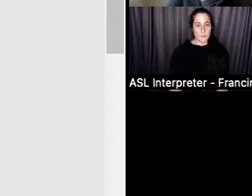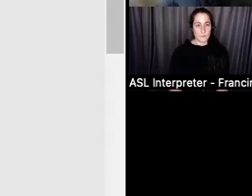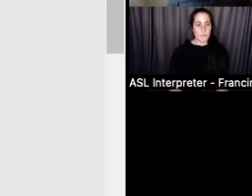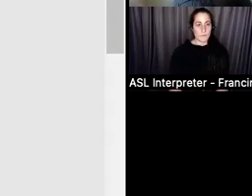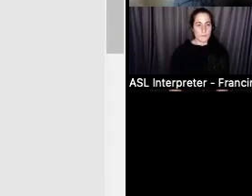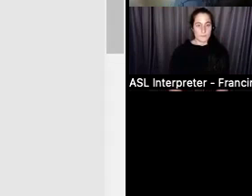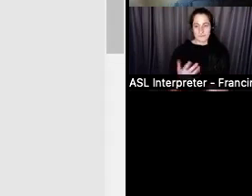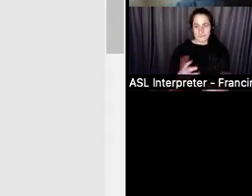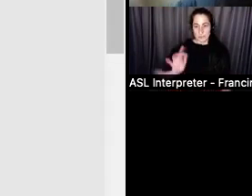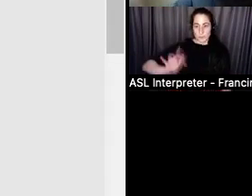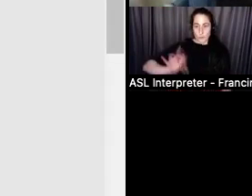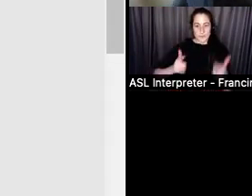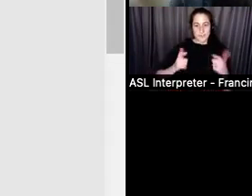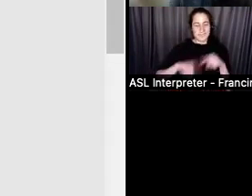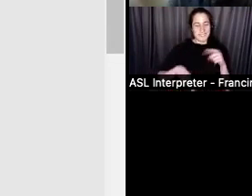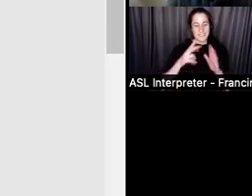fast.